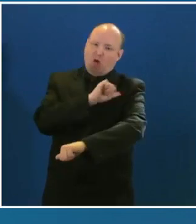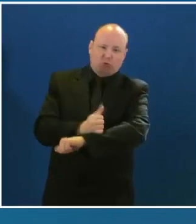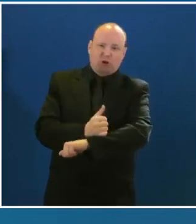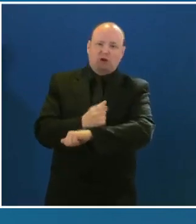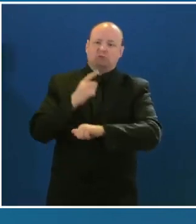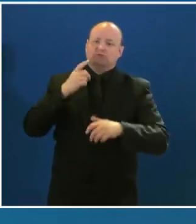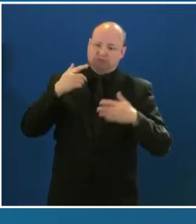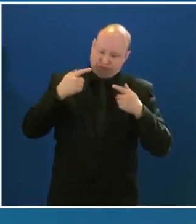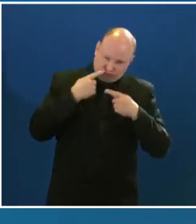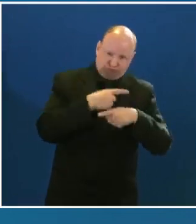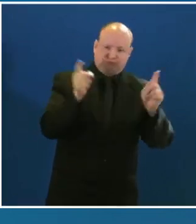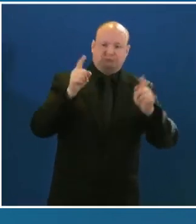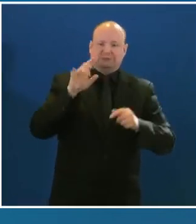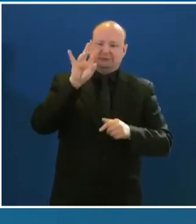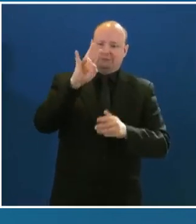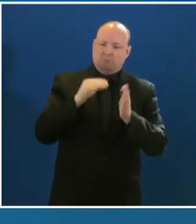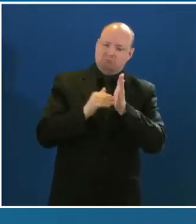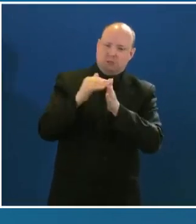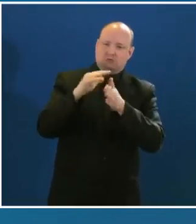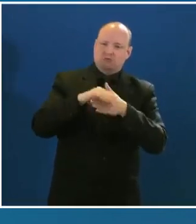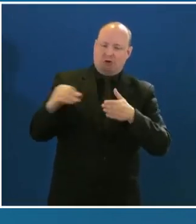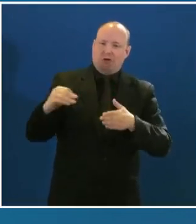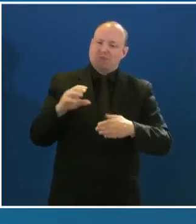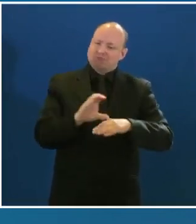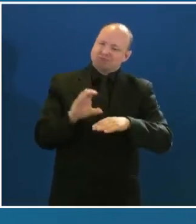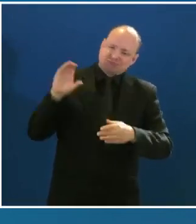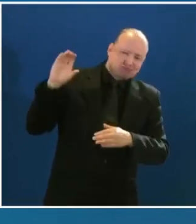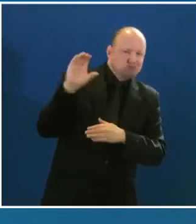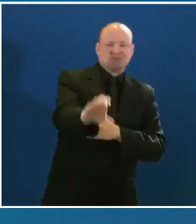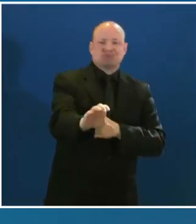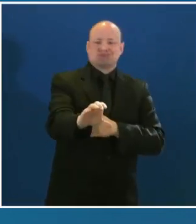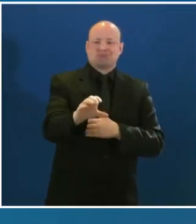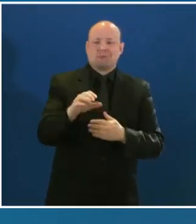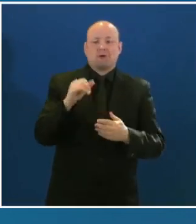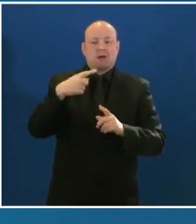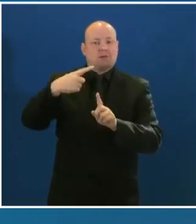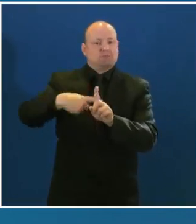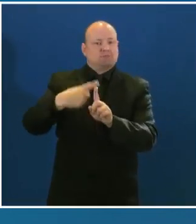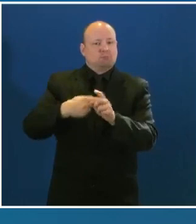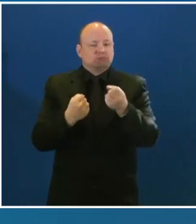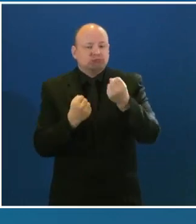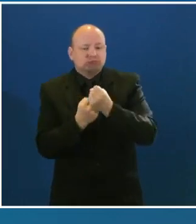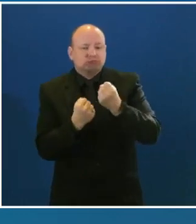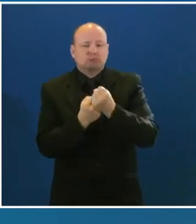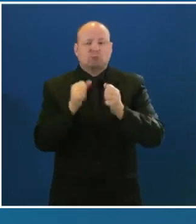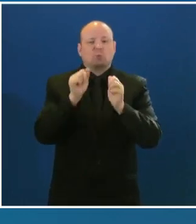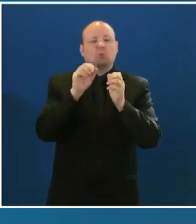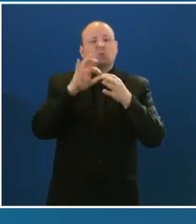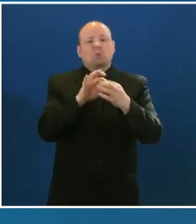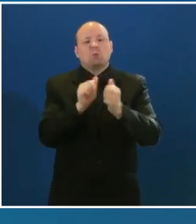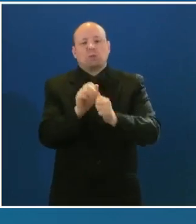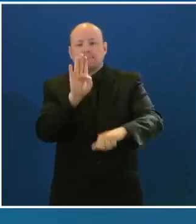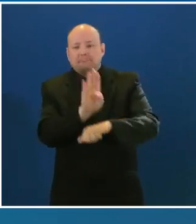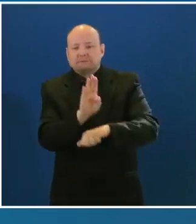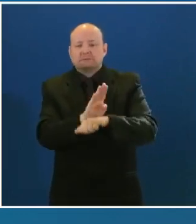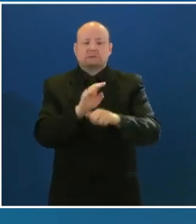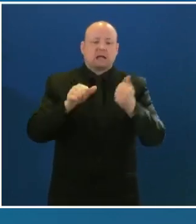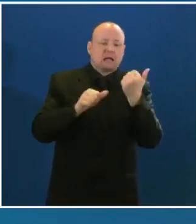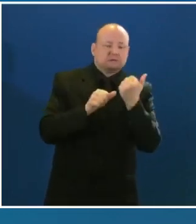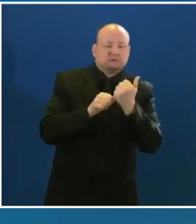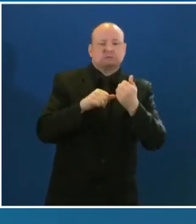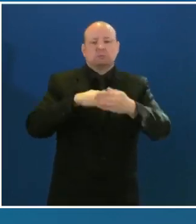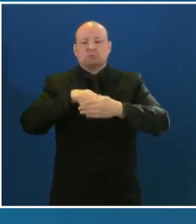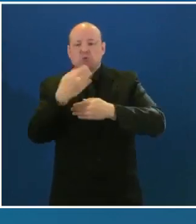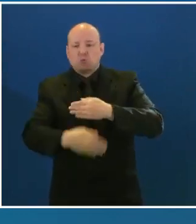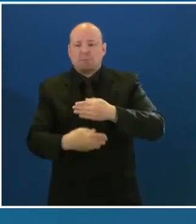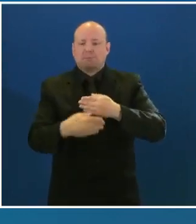for additional rental assistance and business assistance programs to help keep relief efforts going